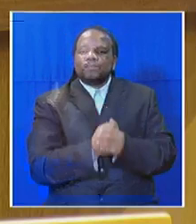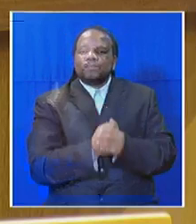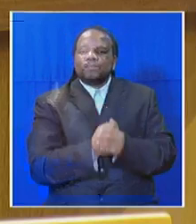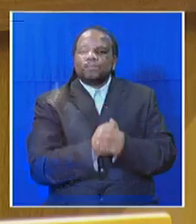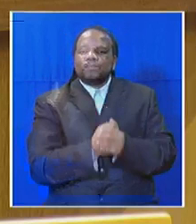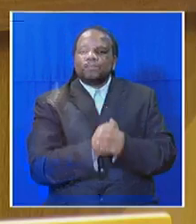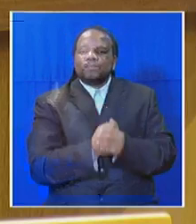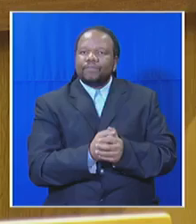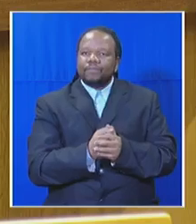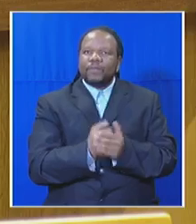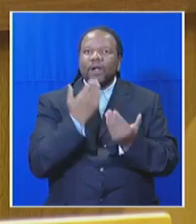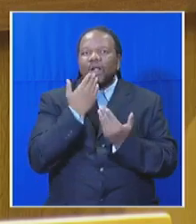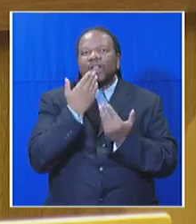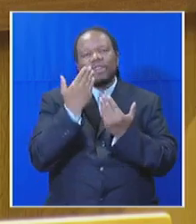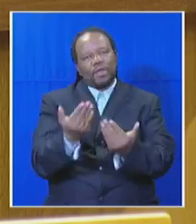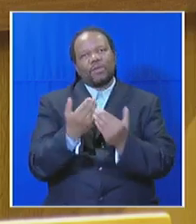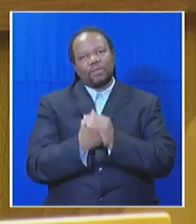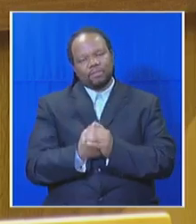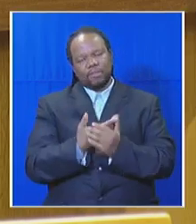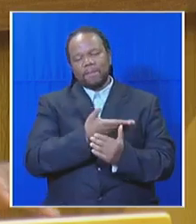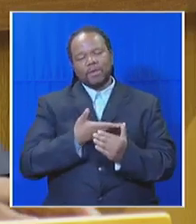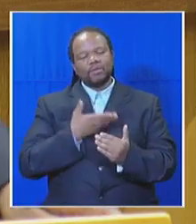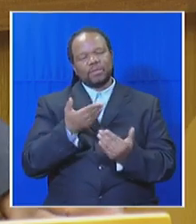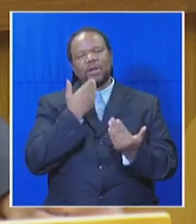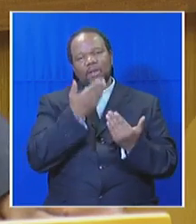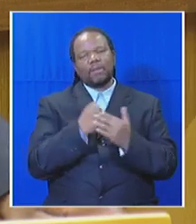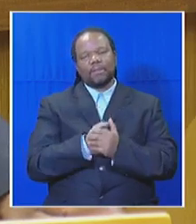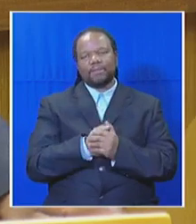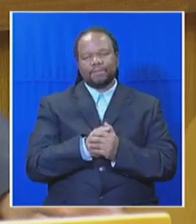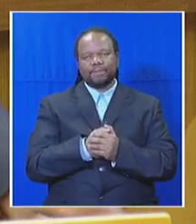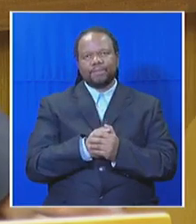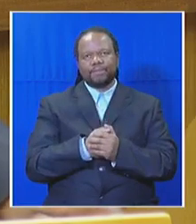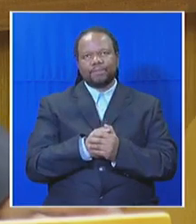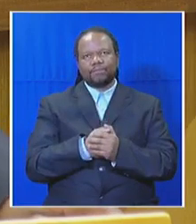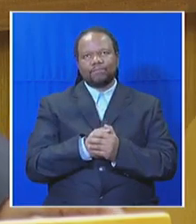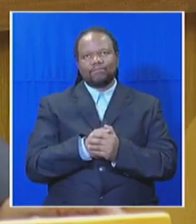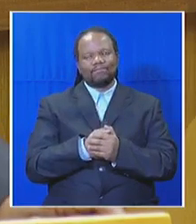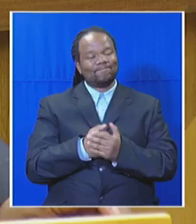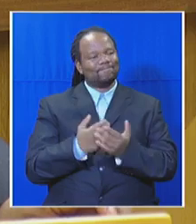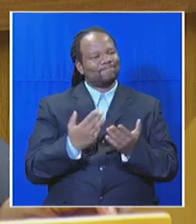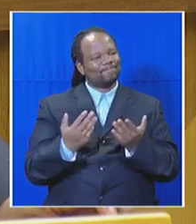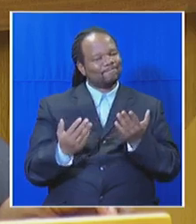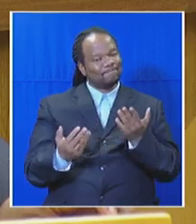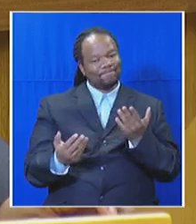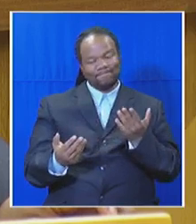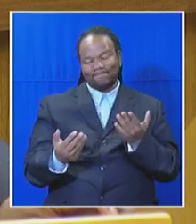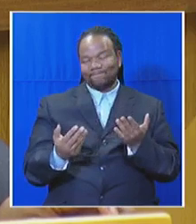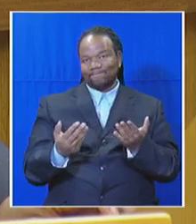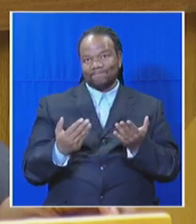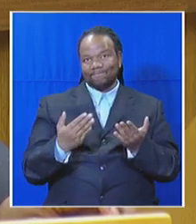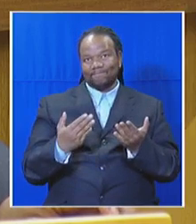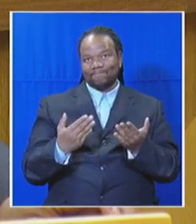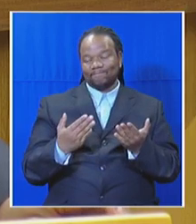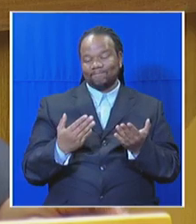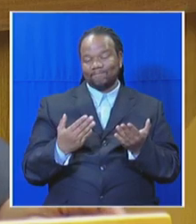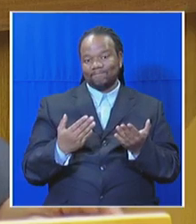President. Thank you, Madam Speaker. Well, I'm not sure whether I could give the smallest